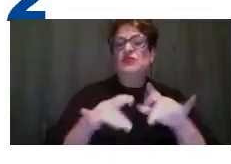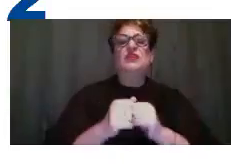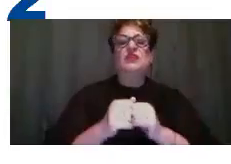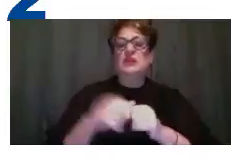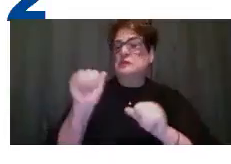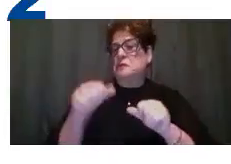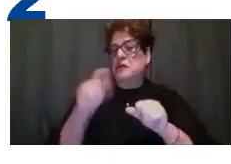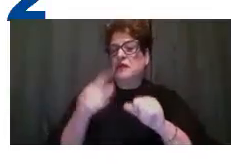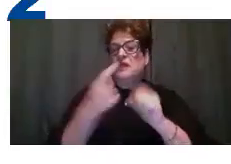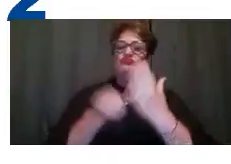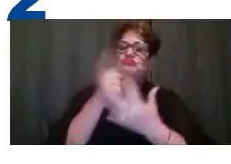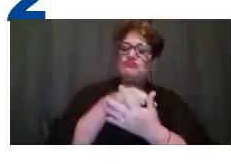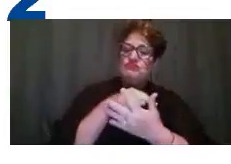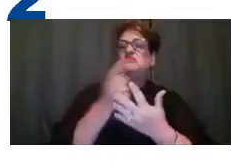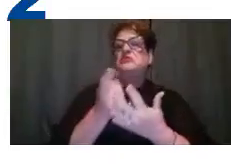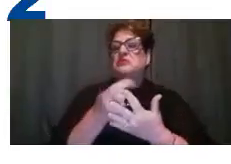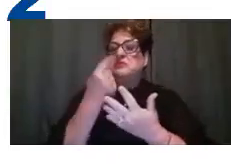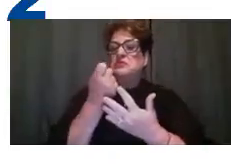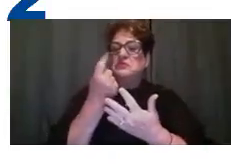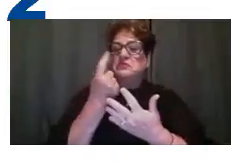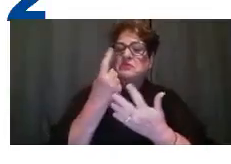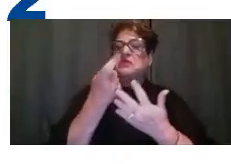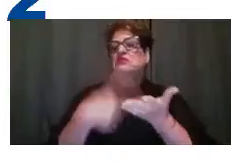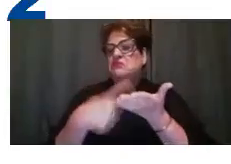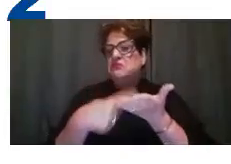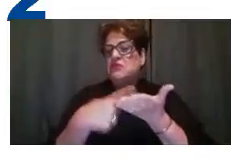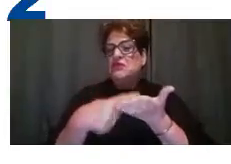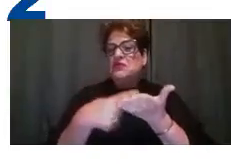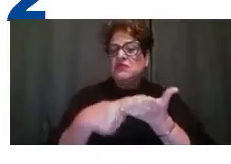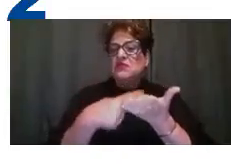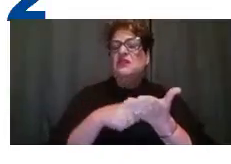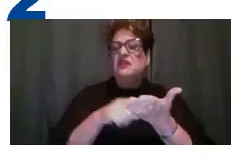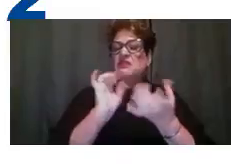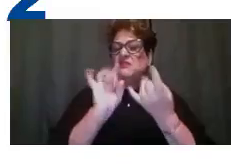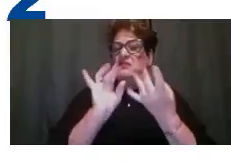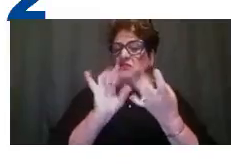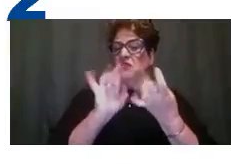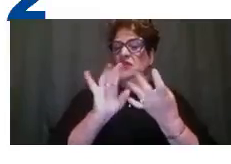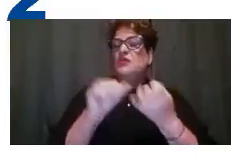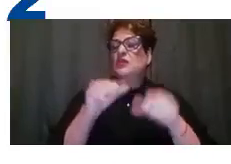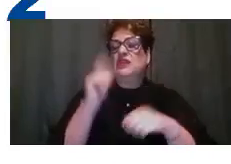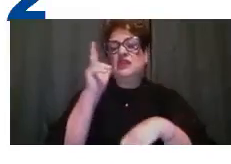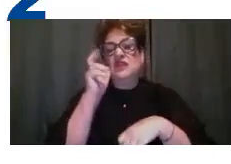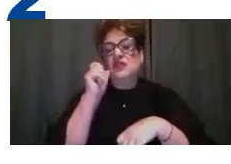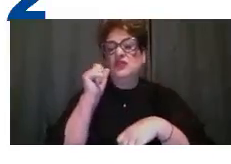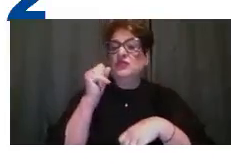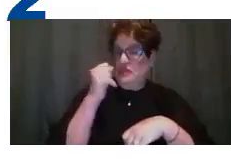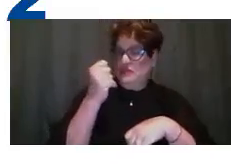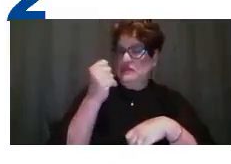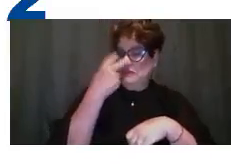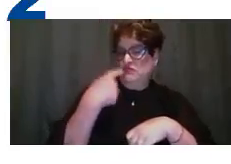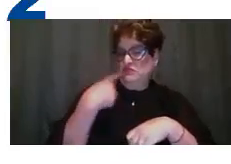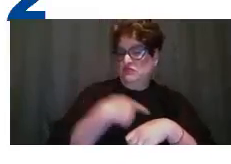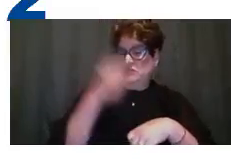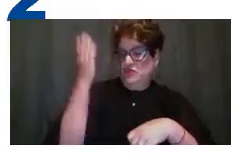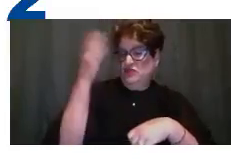today's discussion and the input we receive. You can hear and see us, but we cannot hear and see you.